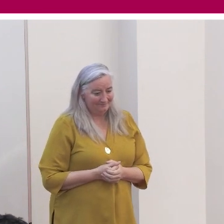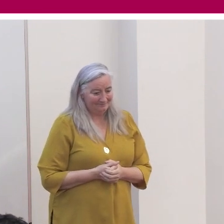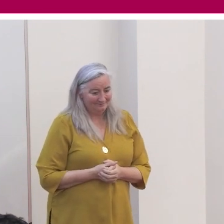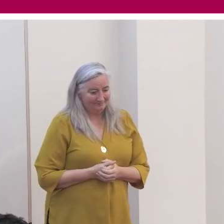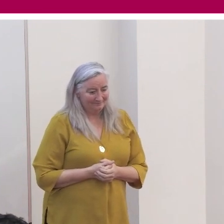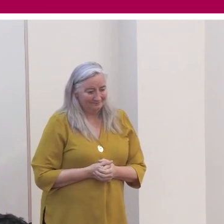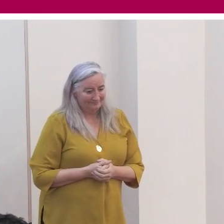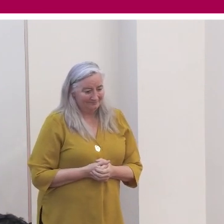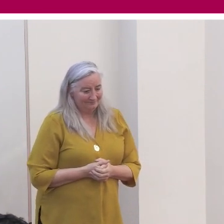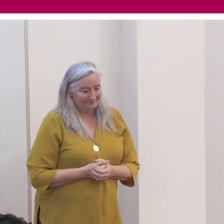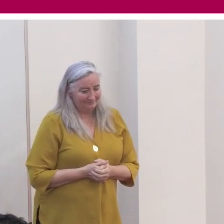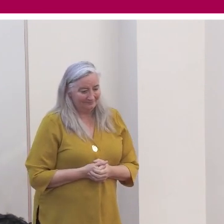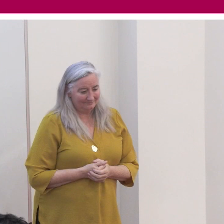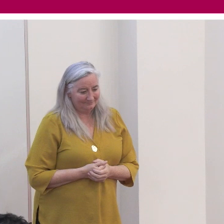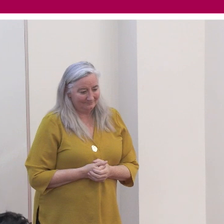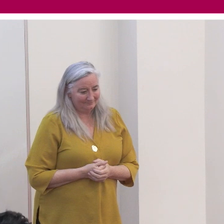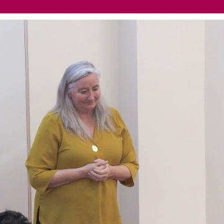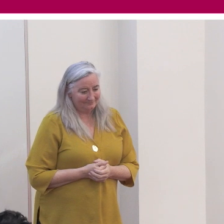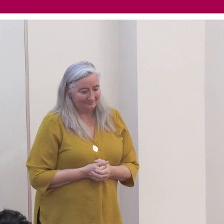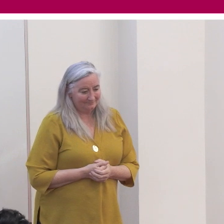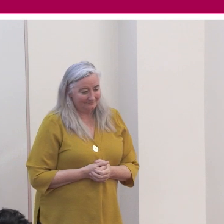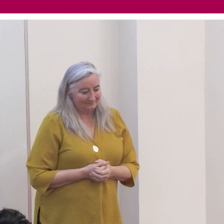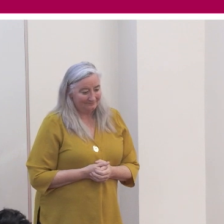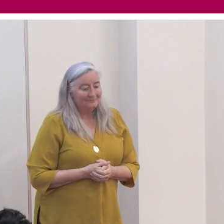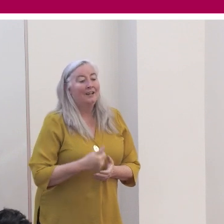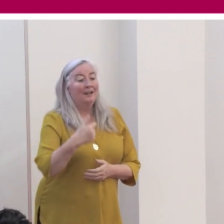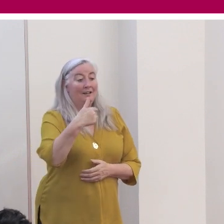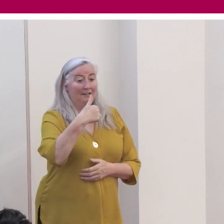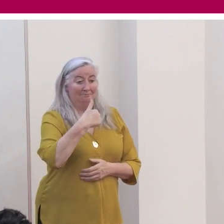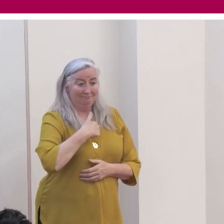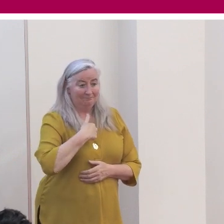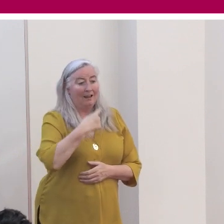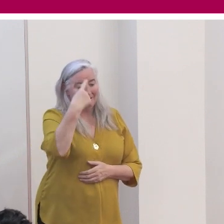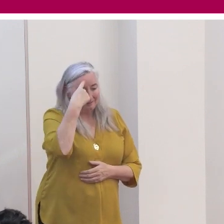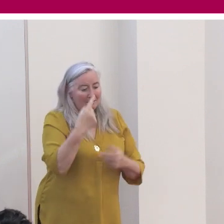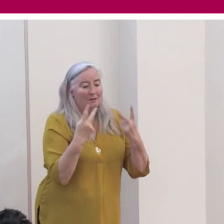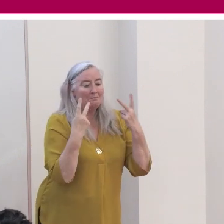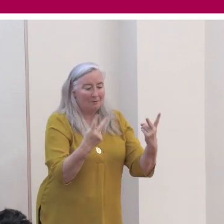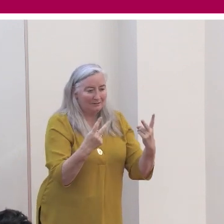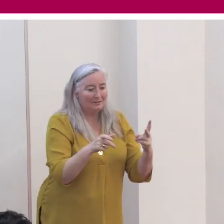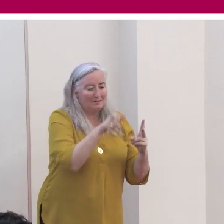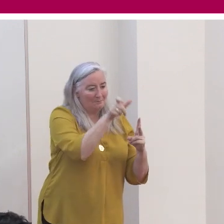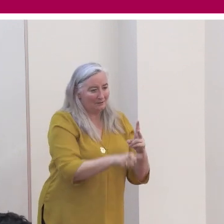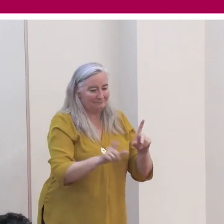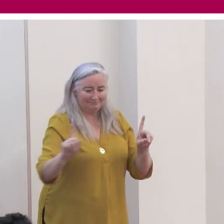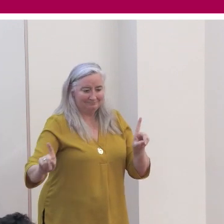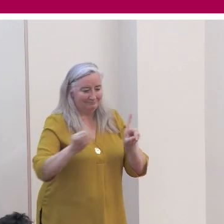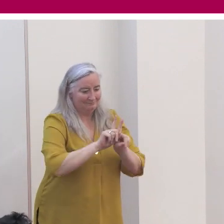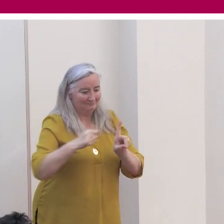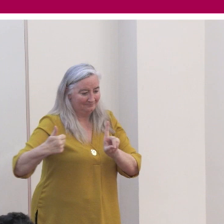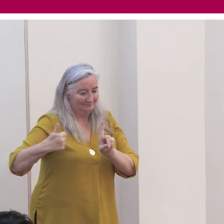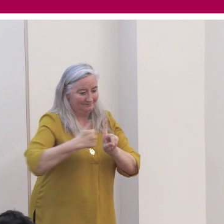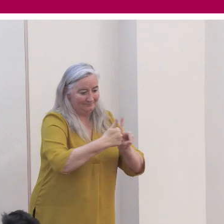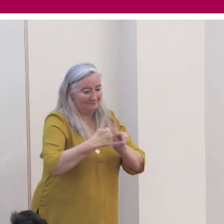So I know my time is running out, but this is some general recommendations in